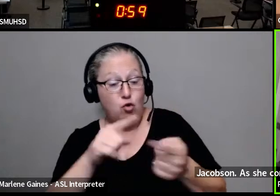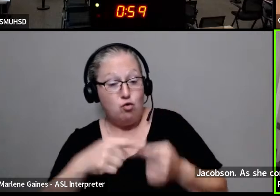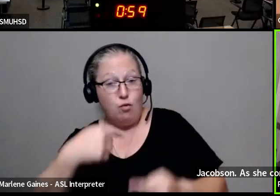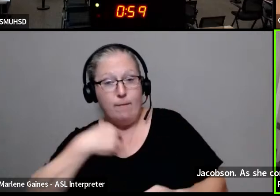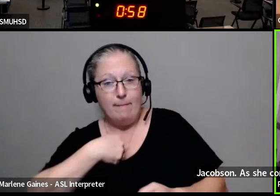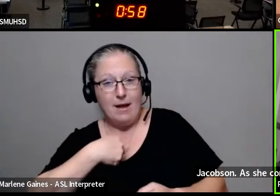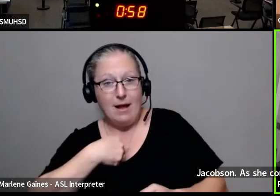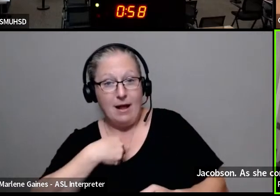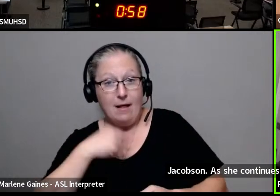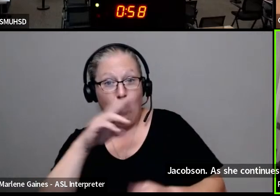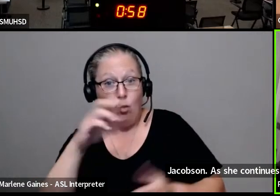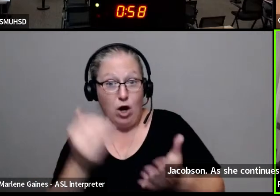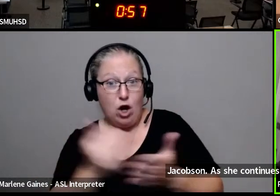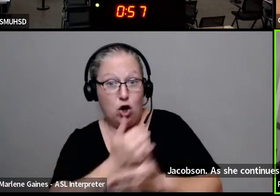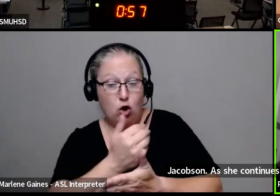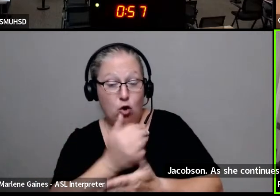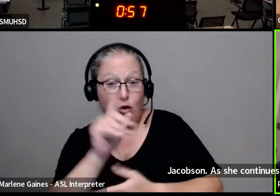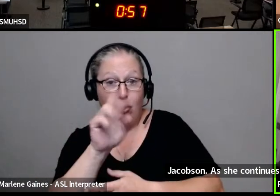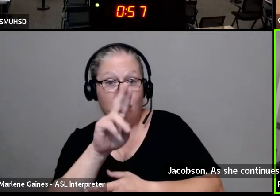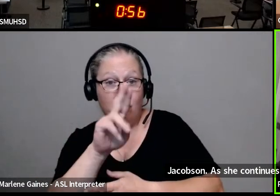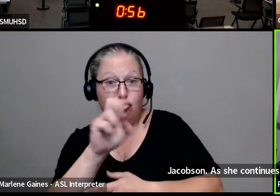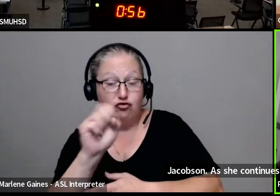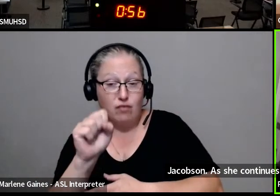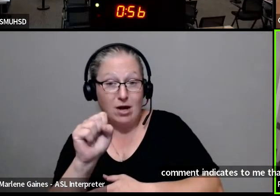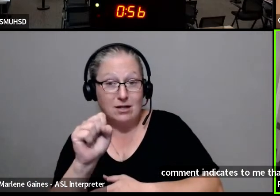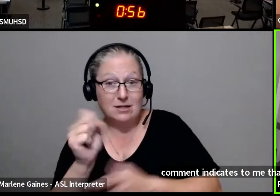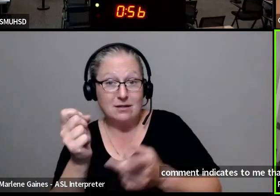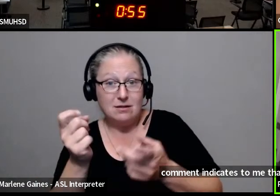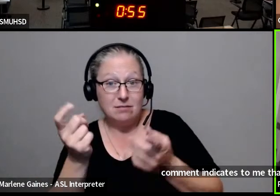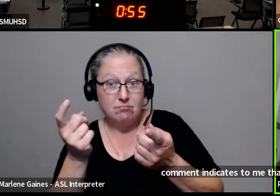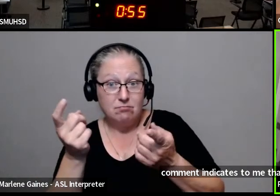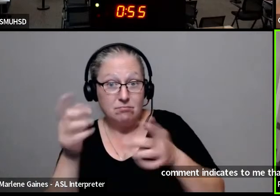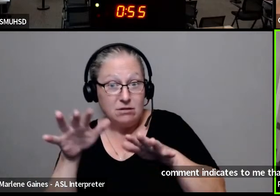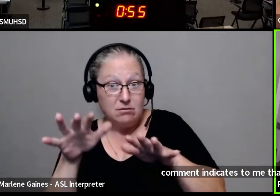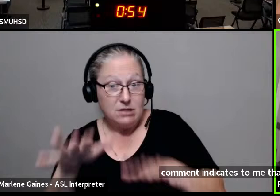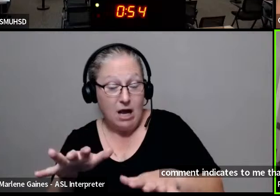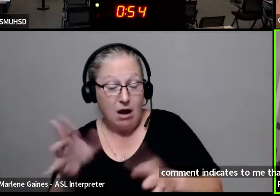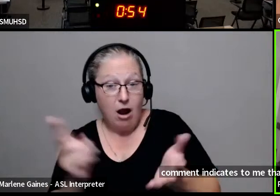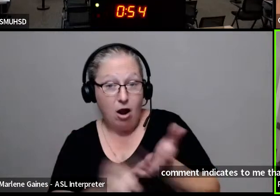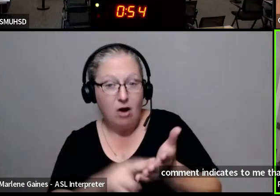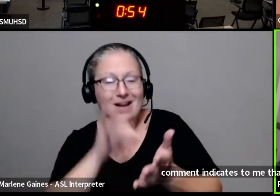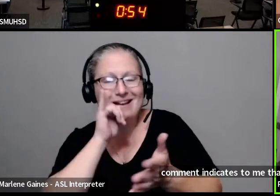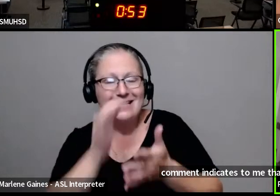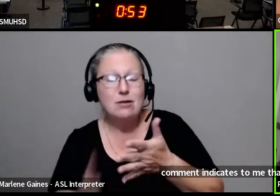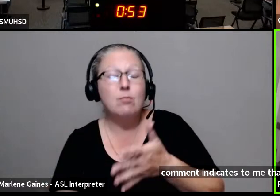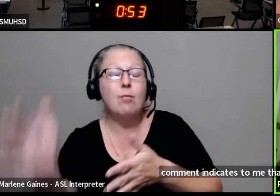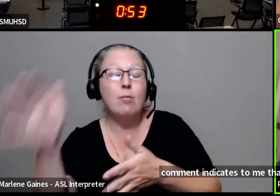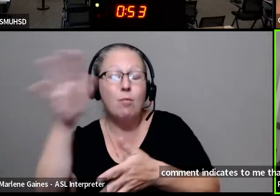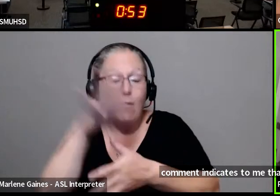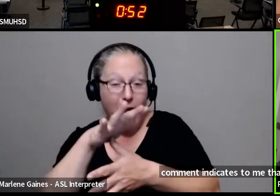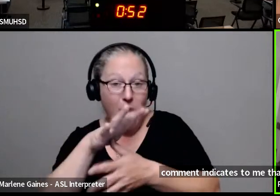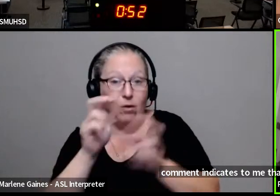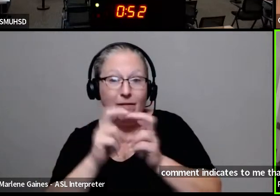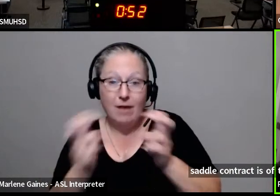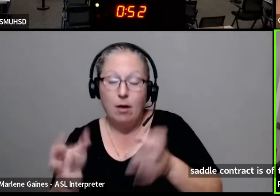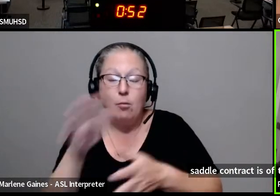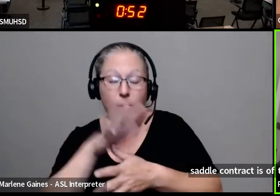the renewal of the trust settle contract is of the highest priority. Thank